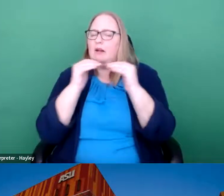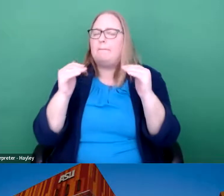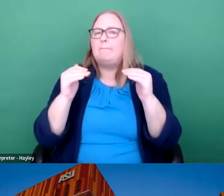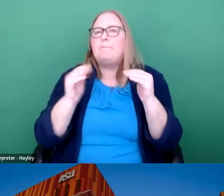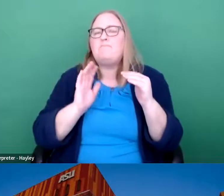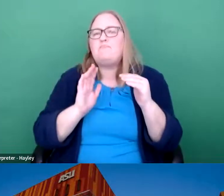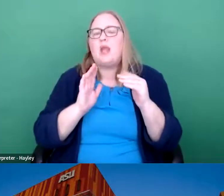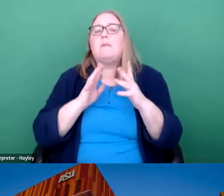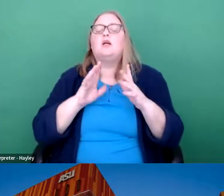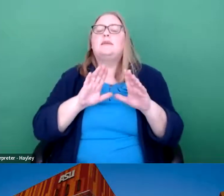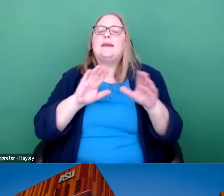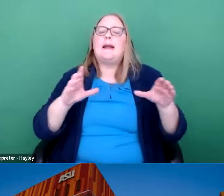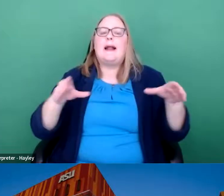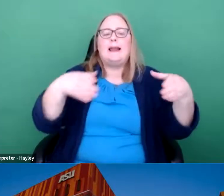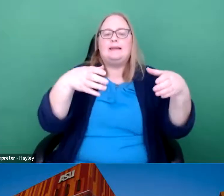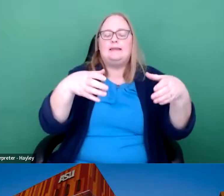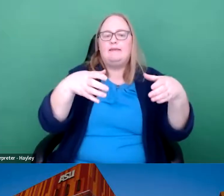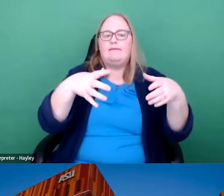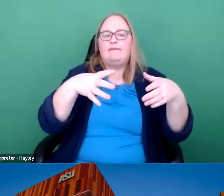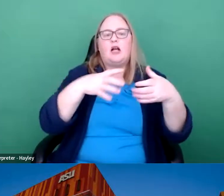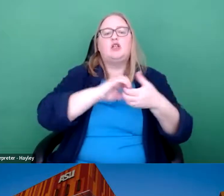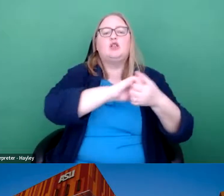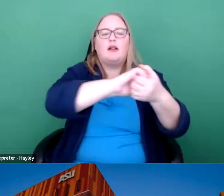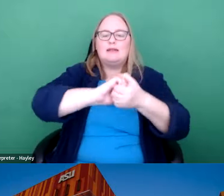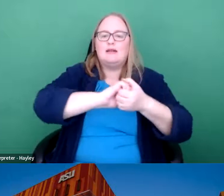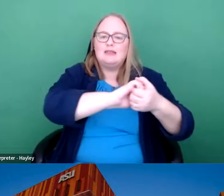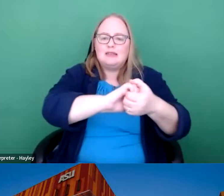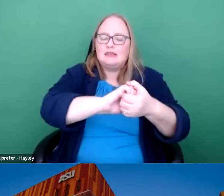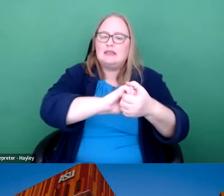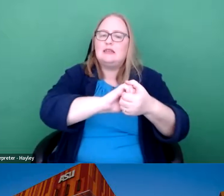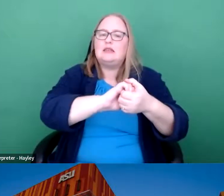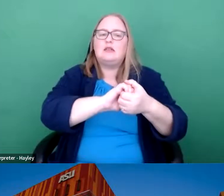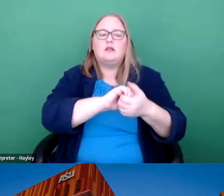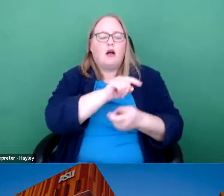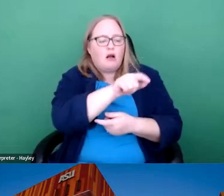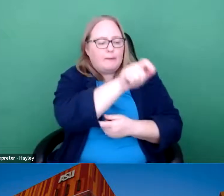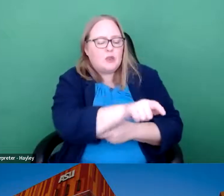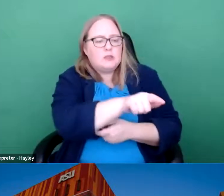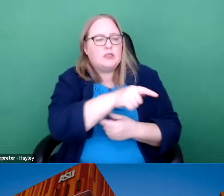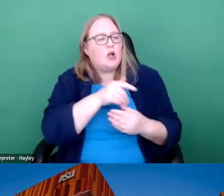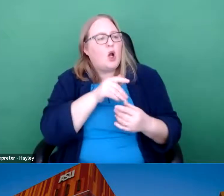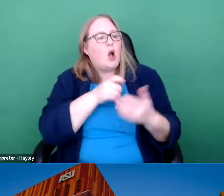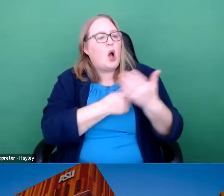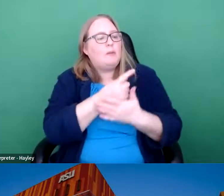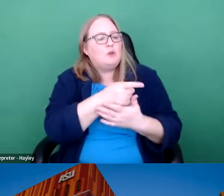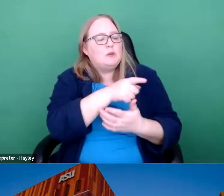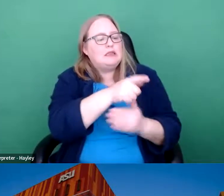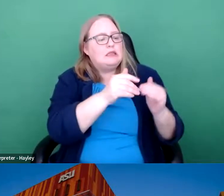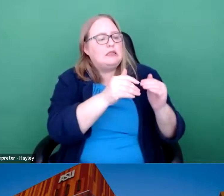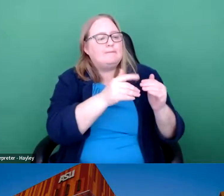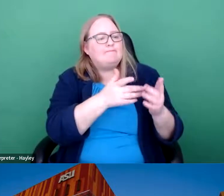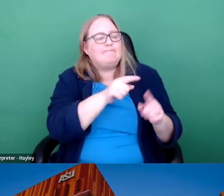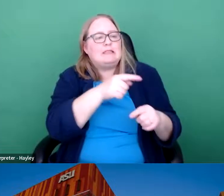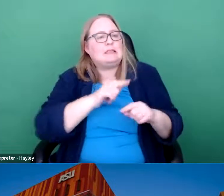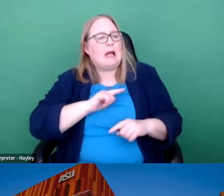realizing a solidarity, let's say, was like there's somebody who doesn't have that same opportunity that I have, but I'm interacting with them. Or for the person who